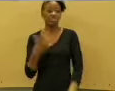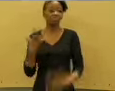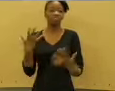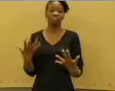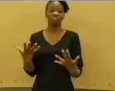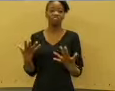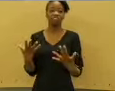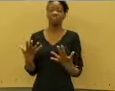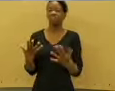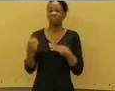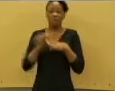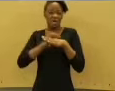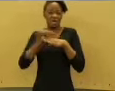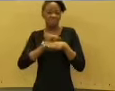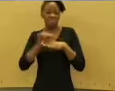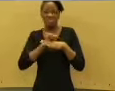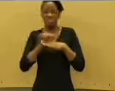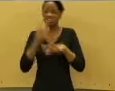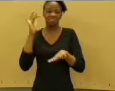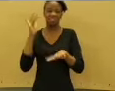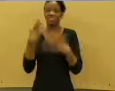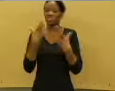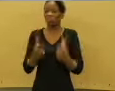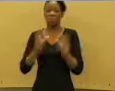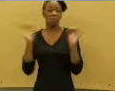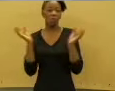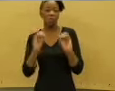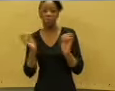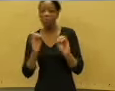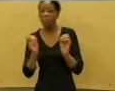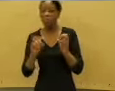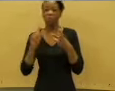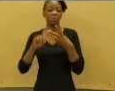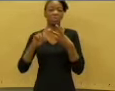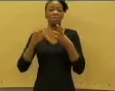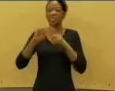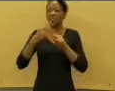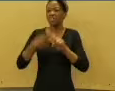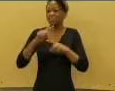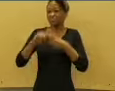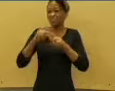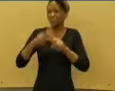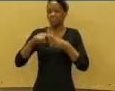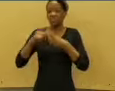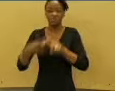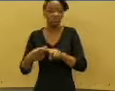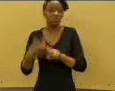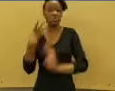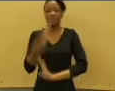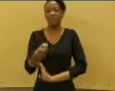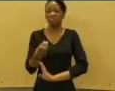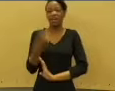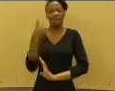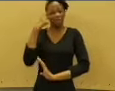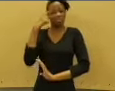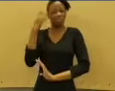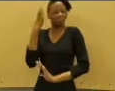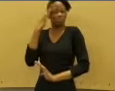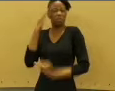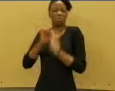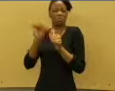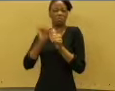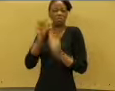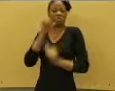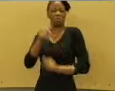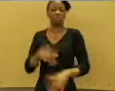haven't had enough training, blah, blah, blah. Let's stop making excuses for people who should just know better.